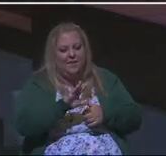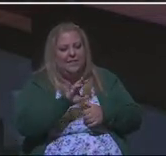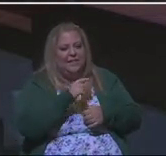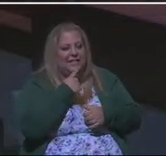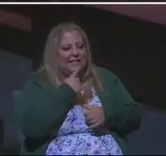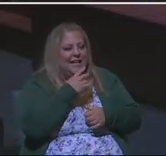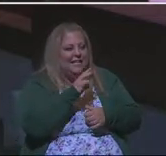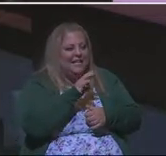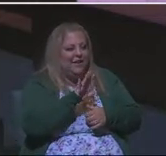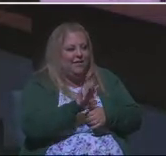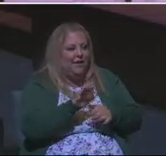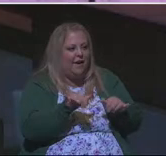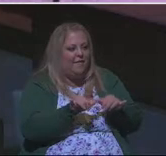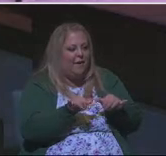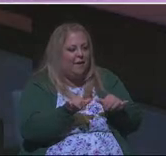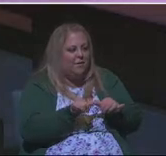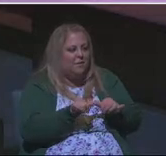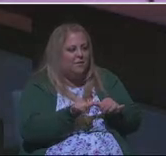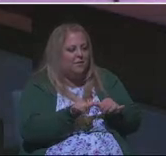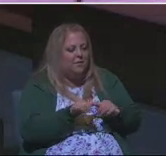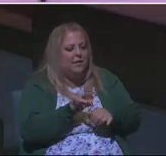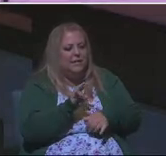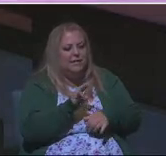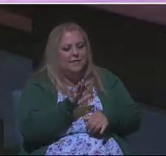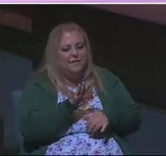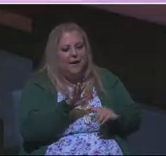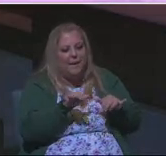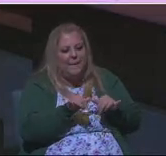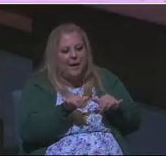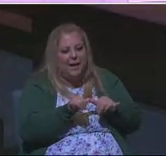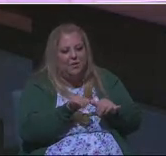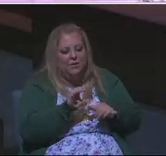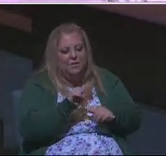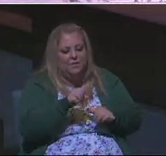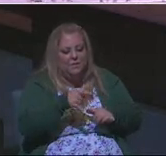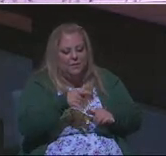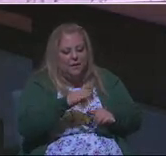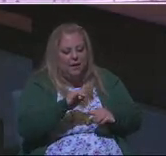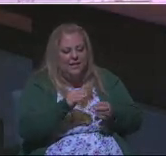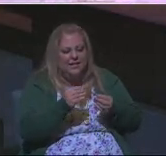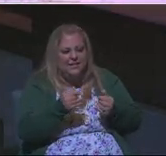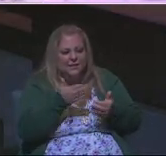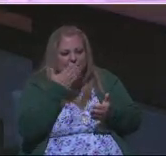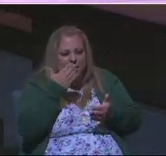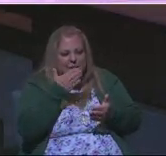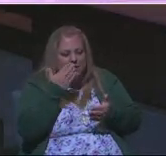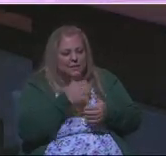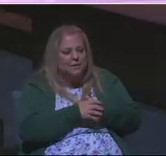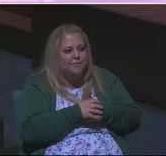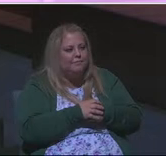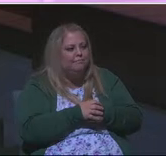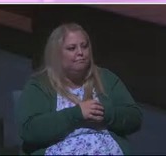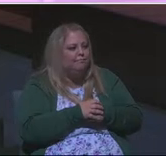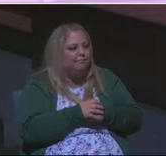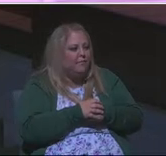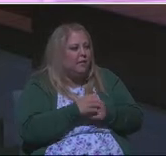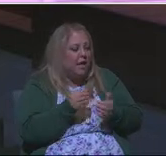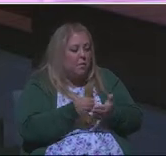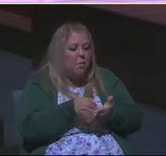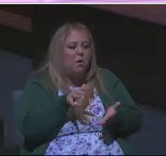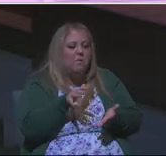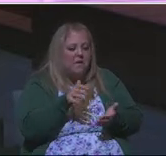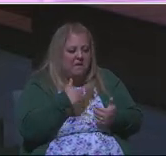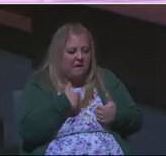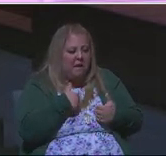75 pounds. 75 pounds of spices. I mean, these guys, they're wealthy. They got the